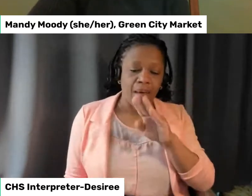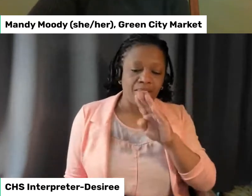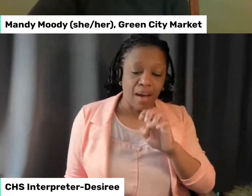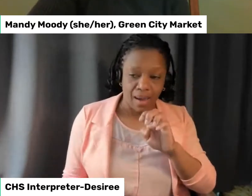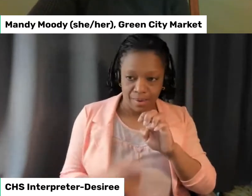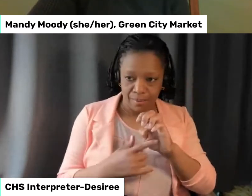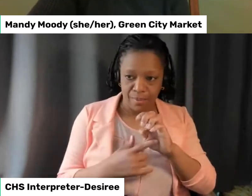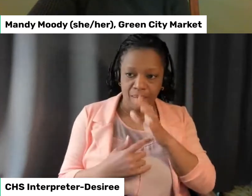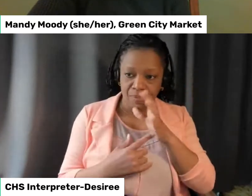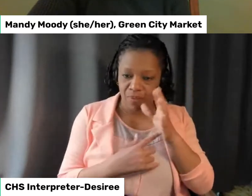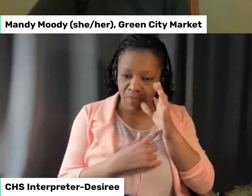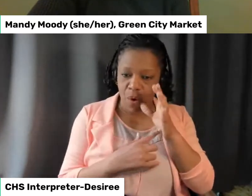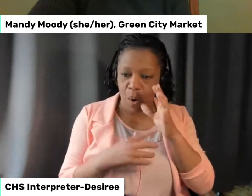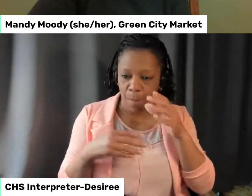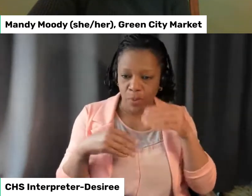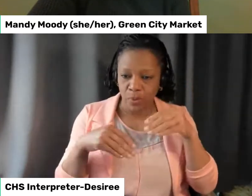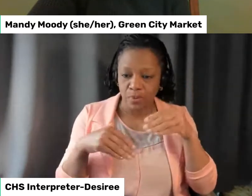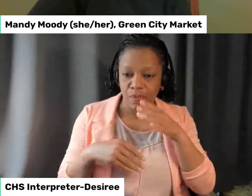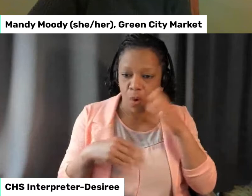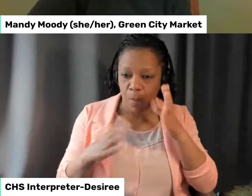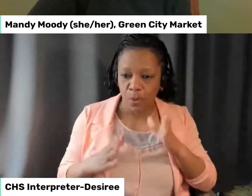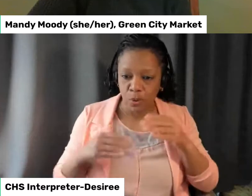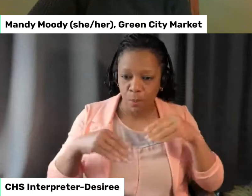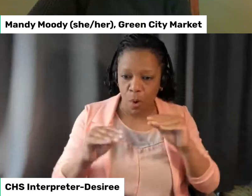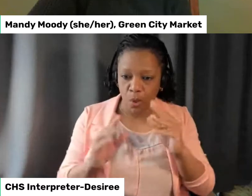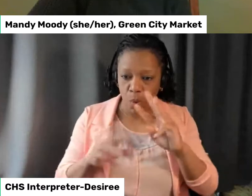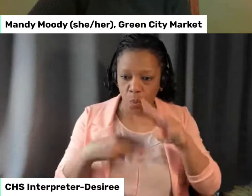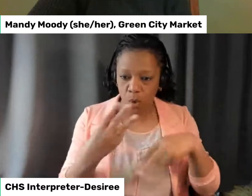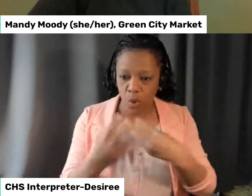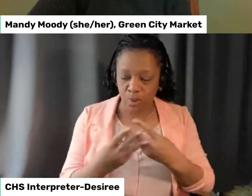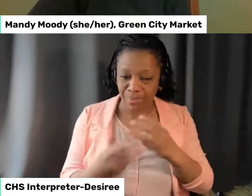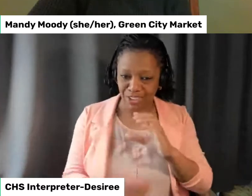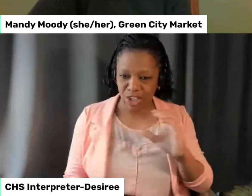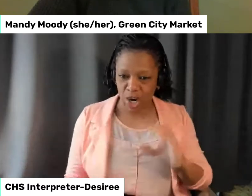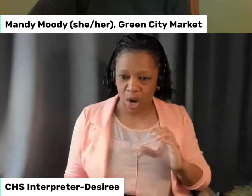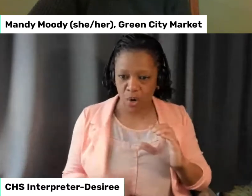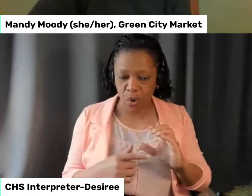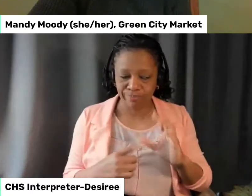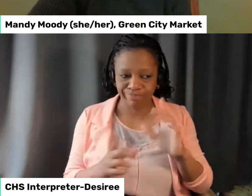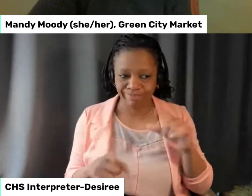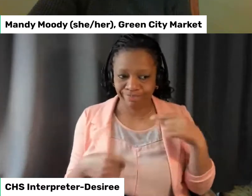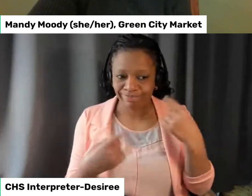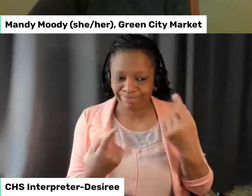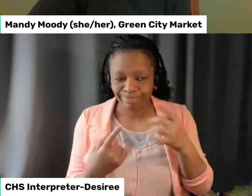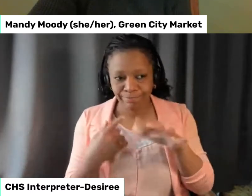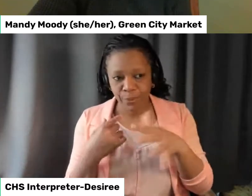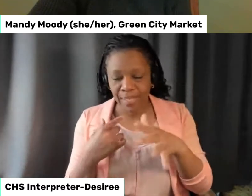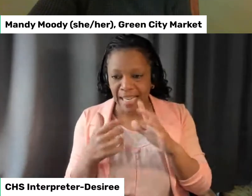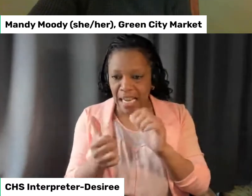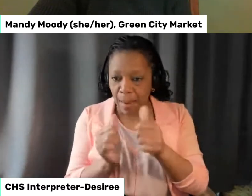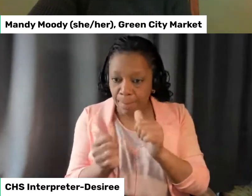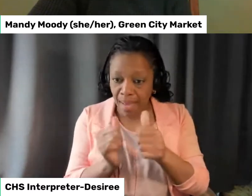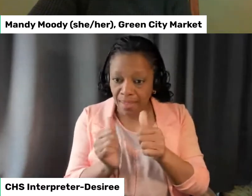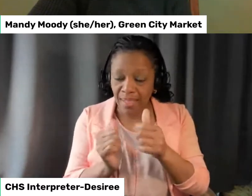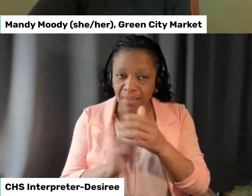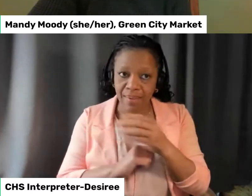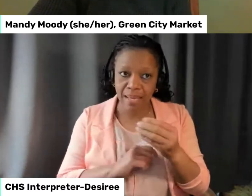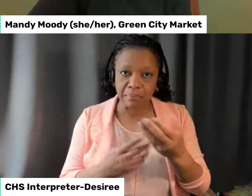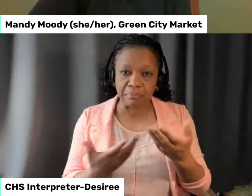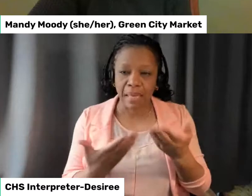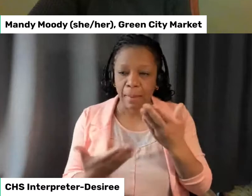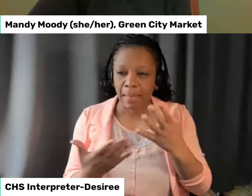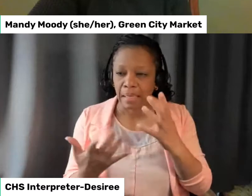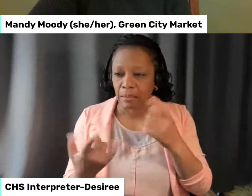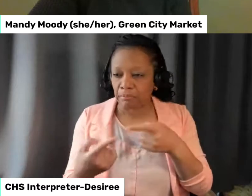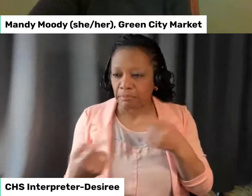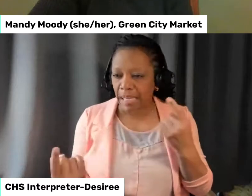in Chicago had always been pretty competitive and maybe antagonistic comes